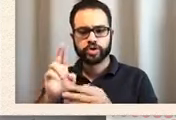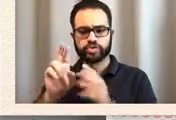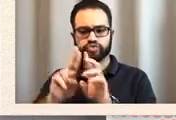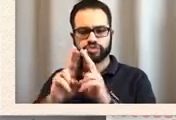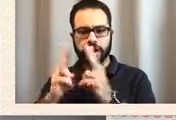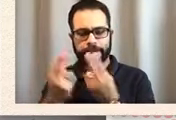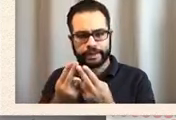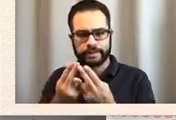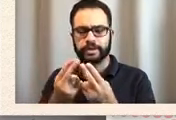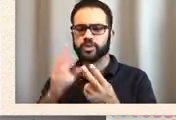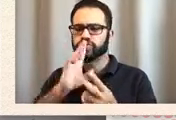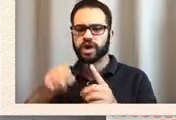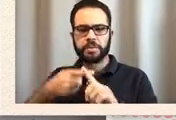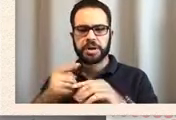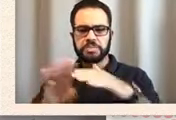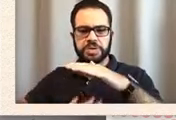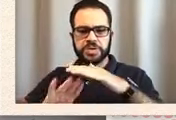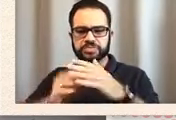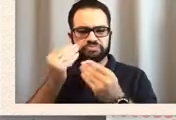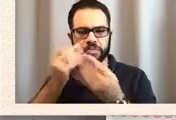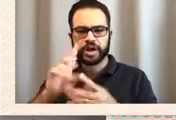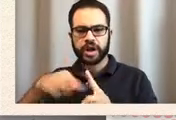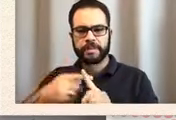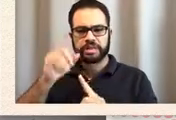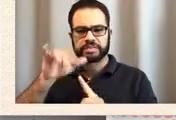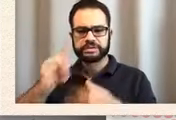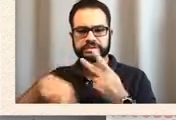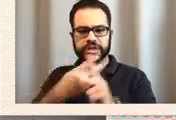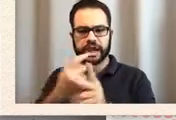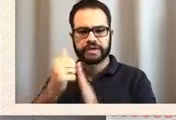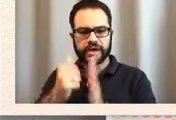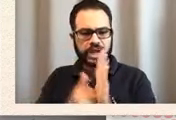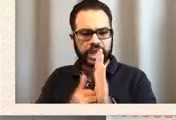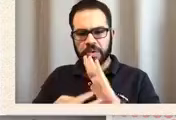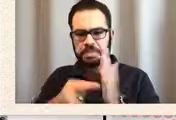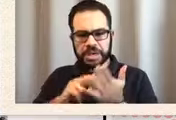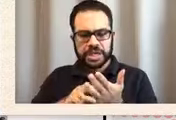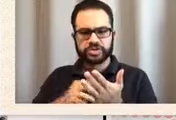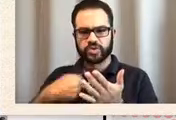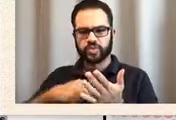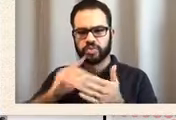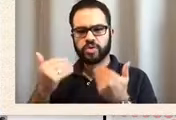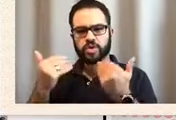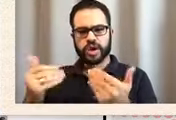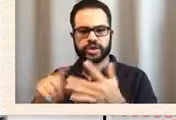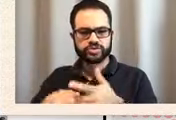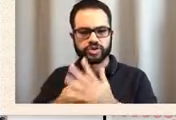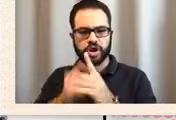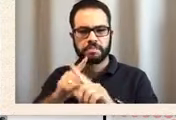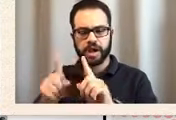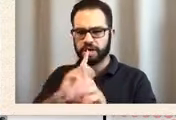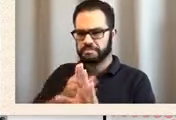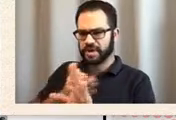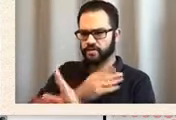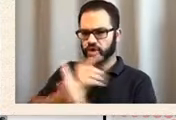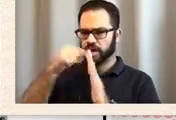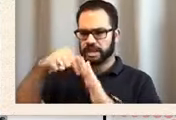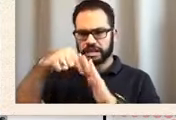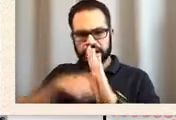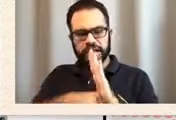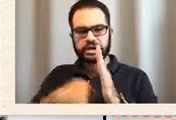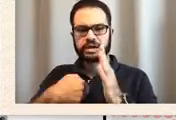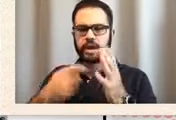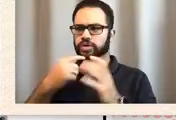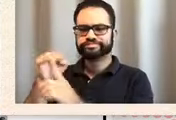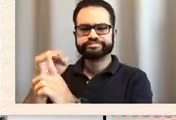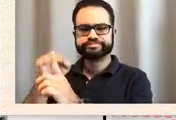they are, and so let's go ahead and get started. But before we really dig into it, I did want to remind